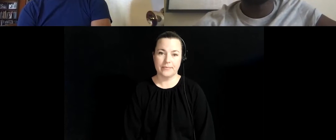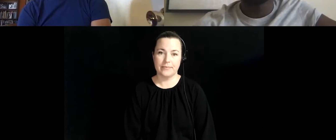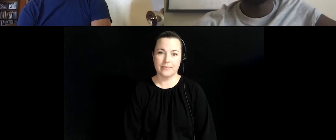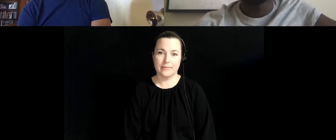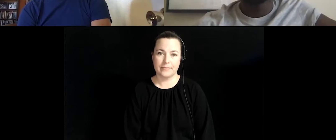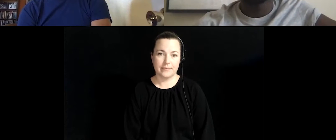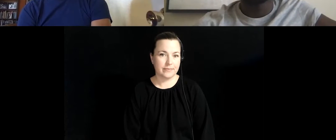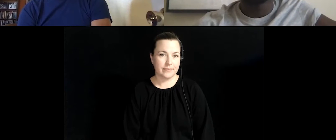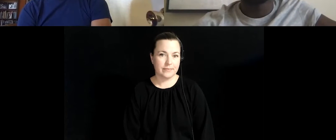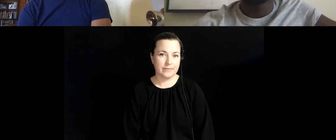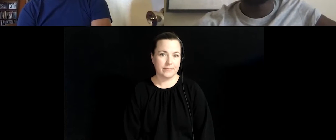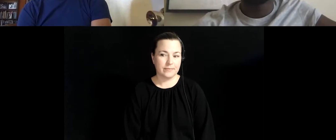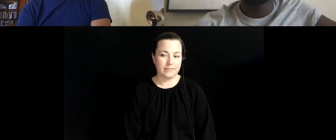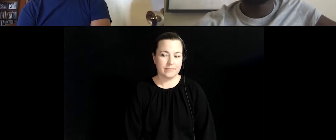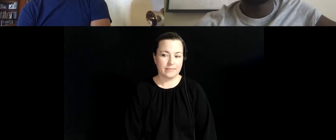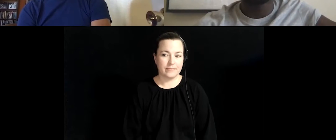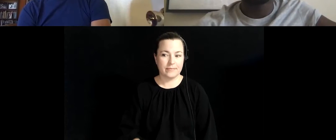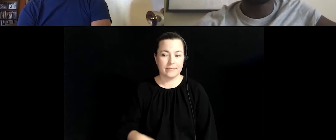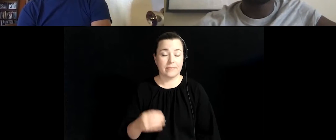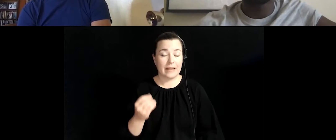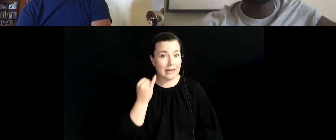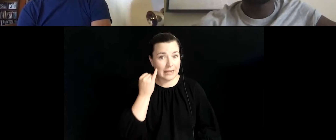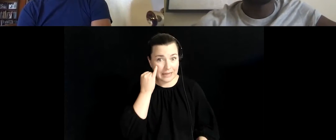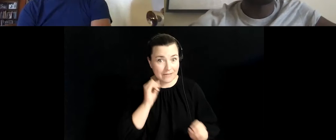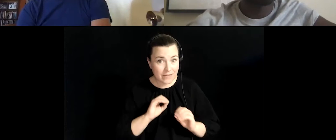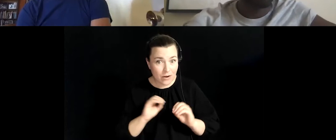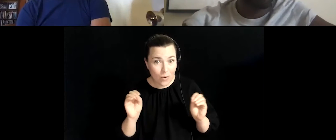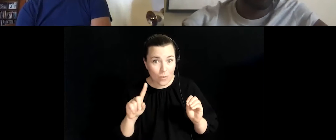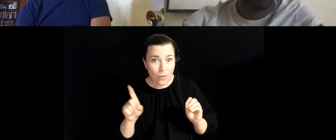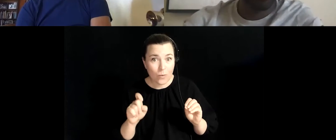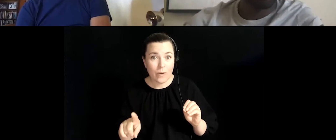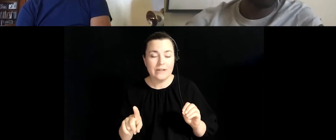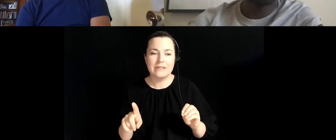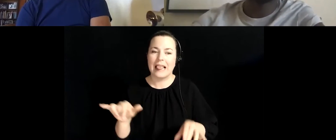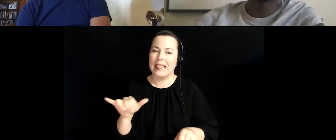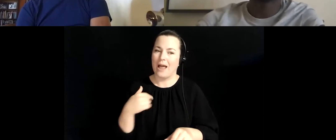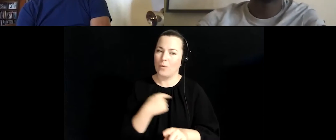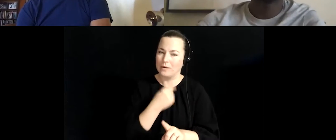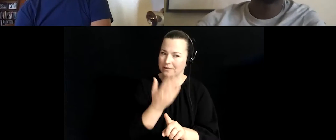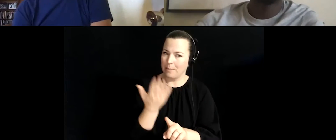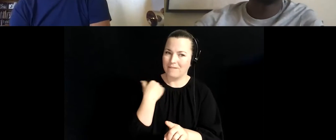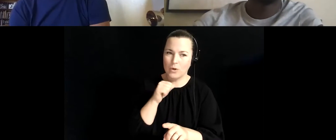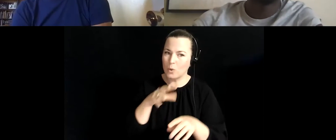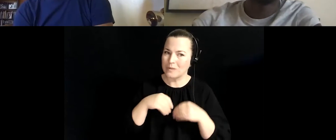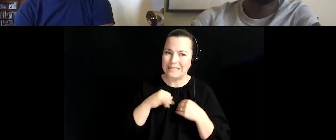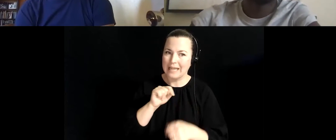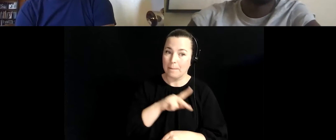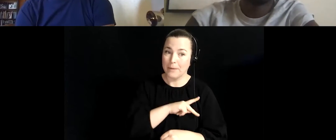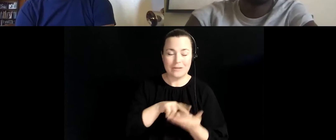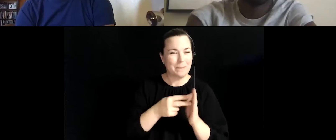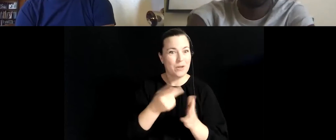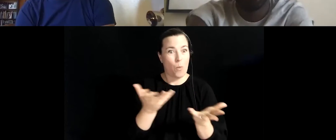And if not, like we said before, don't take it personally. It's because what you're saying is already so